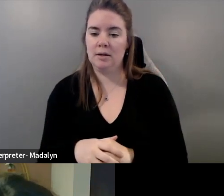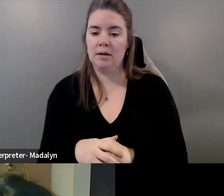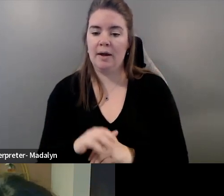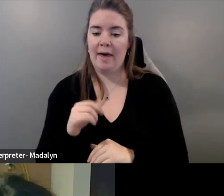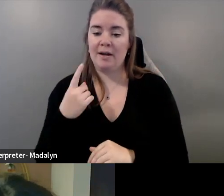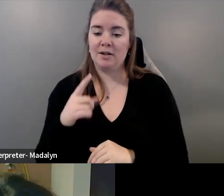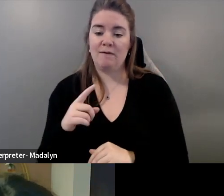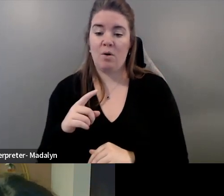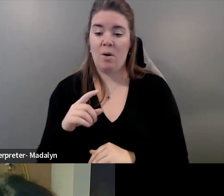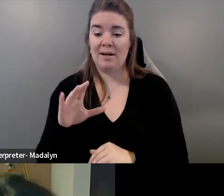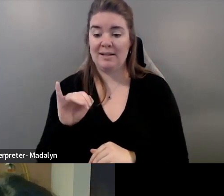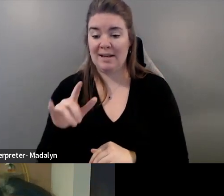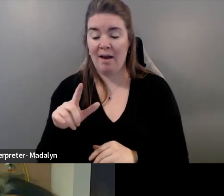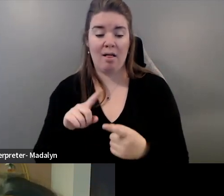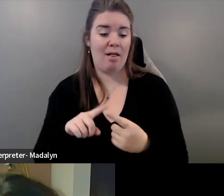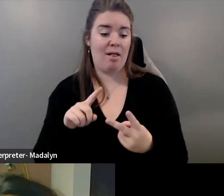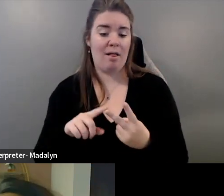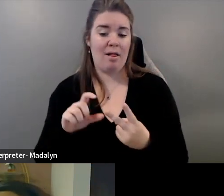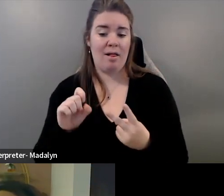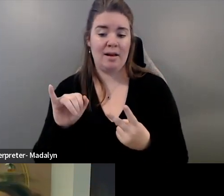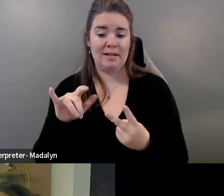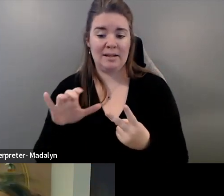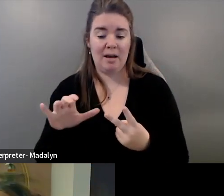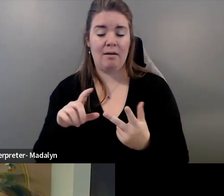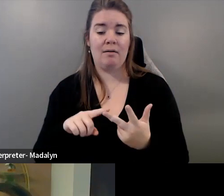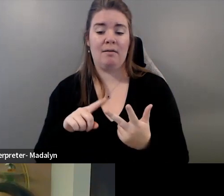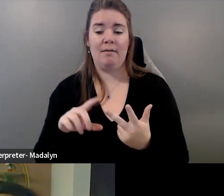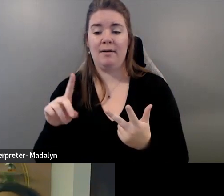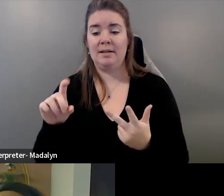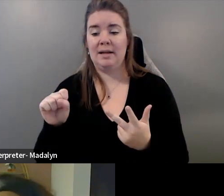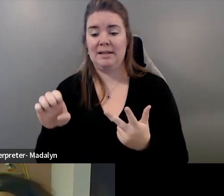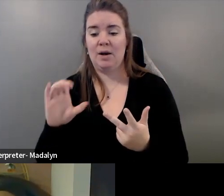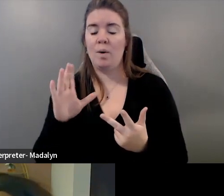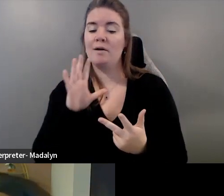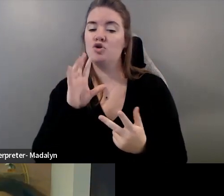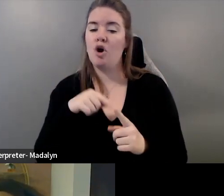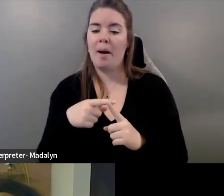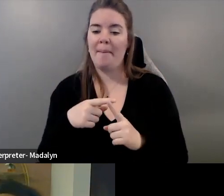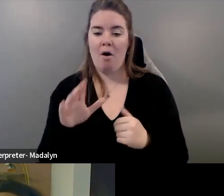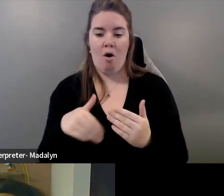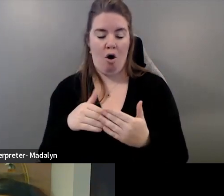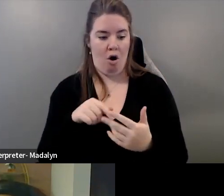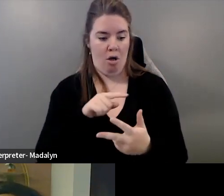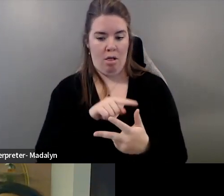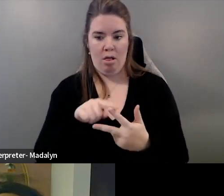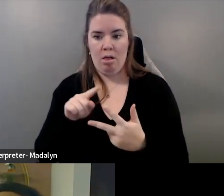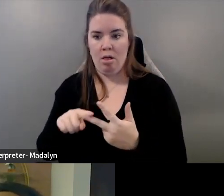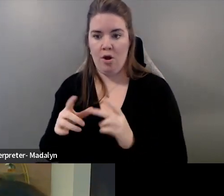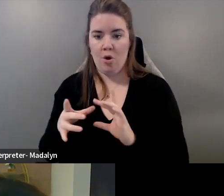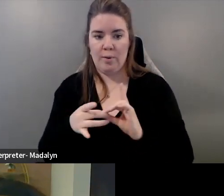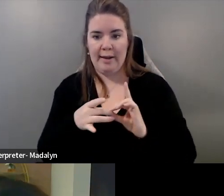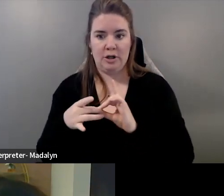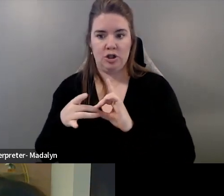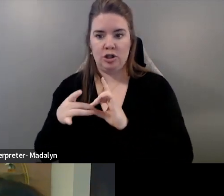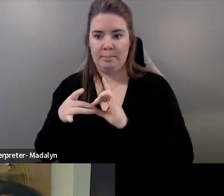SILs, SILC, and DSCs, and they'll be talking about the relationships and the perspective roles. I believe that will be a